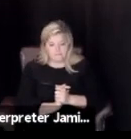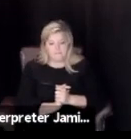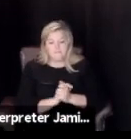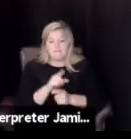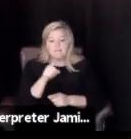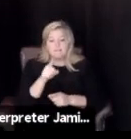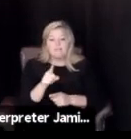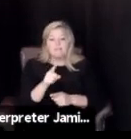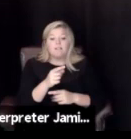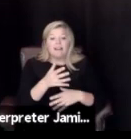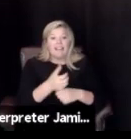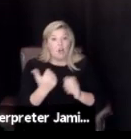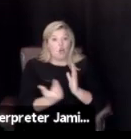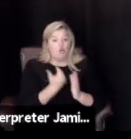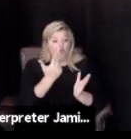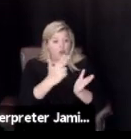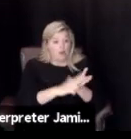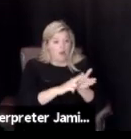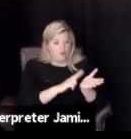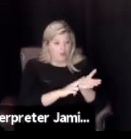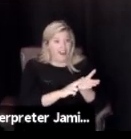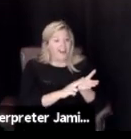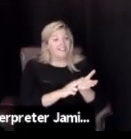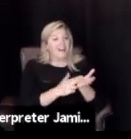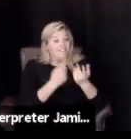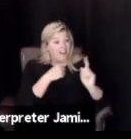energy to get a new contract as it is to